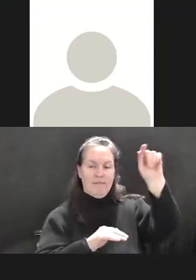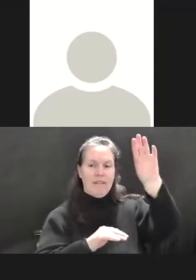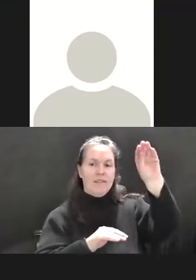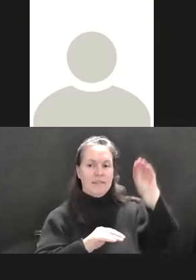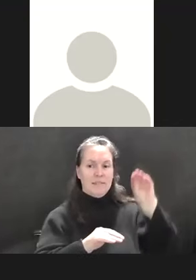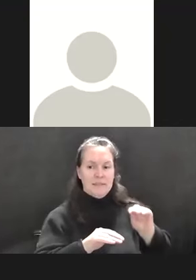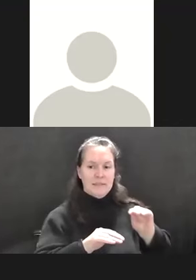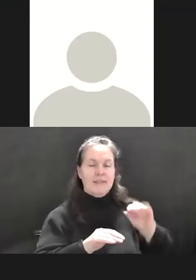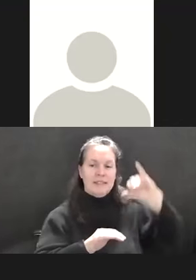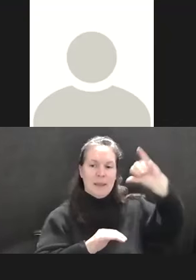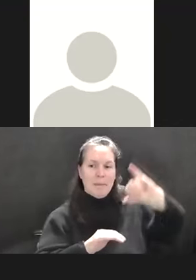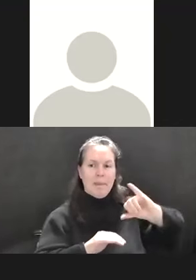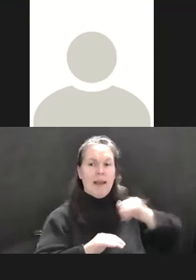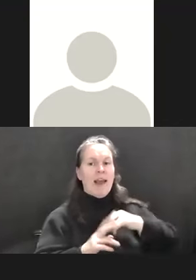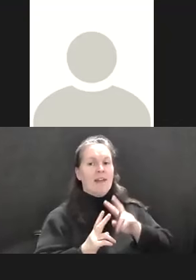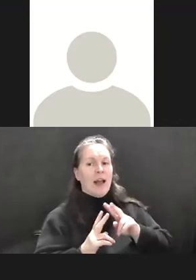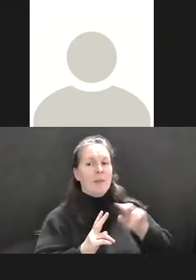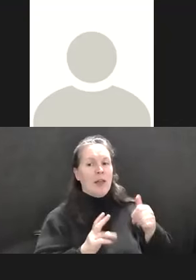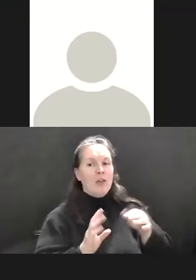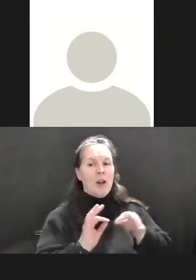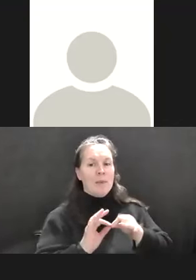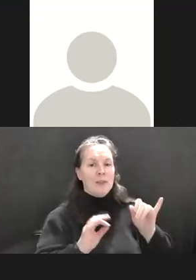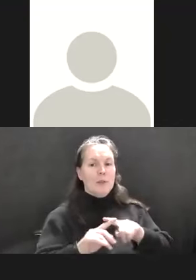And I have a couple others, but I can pause right there.